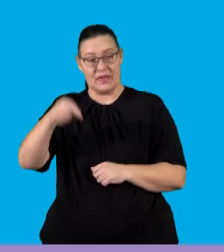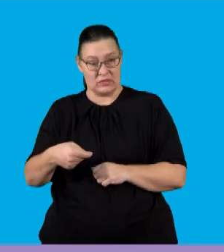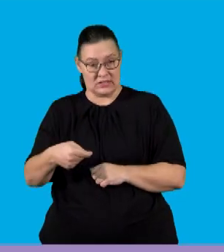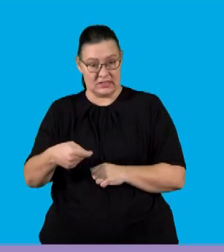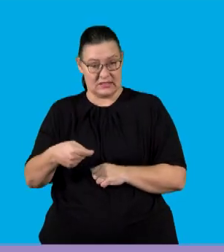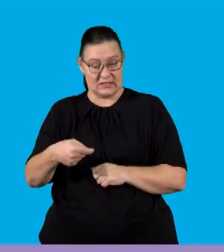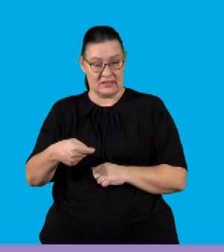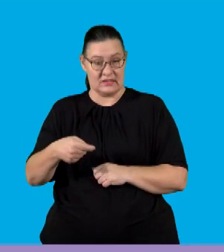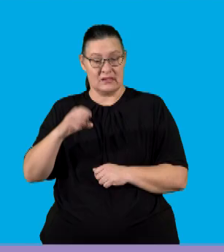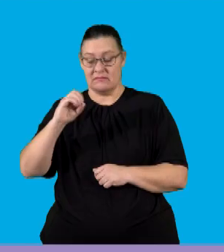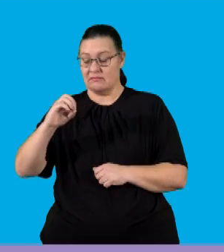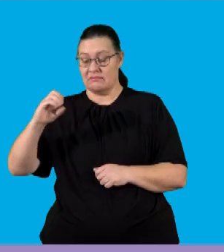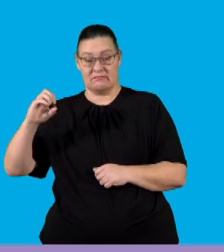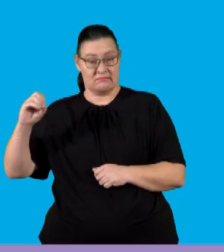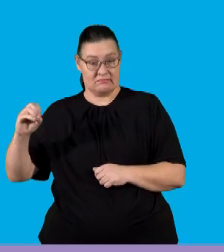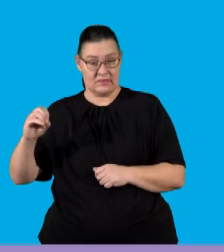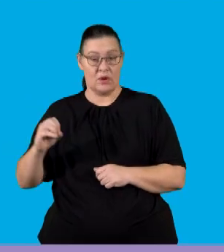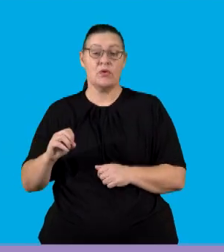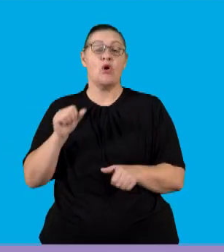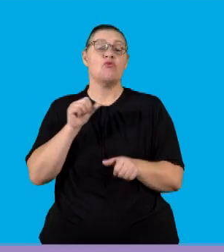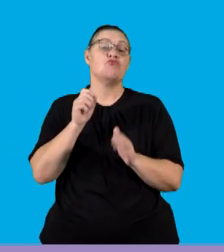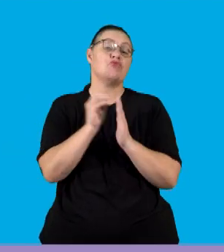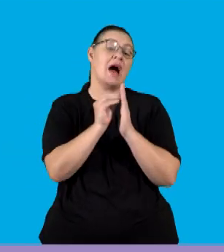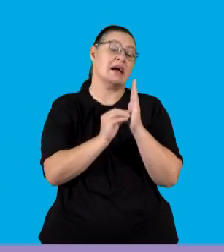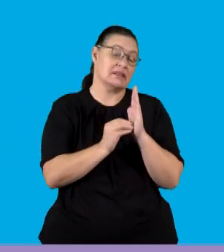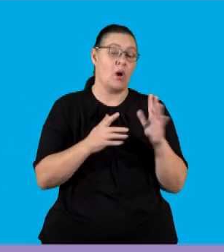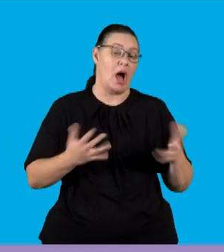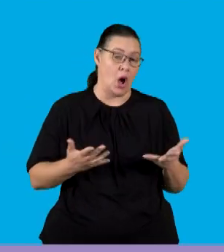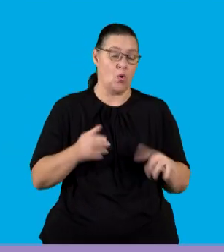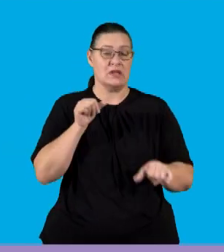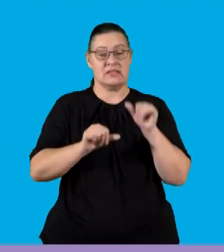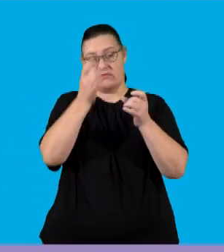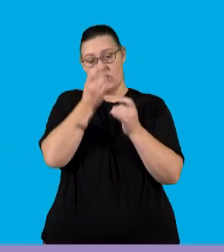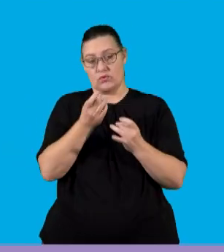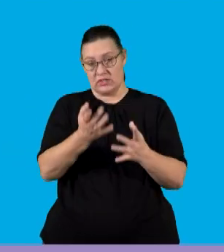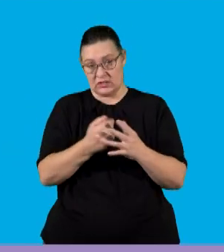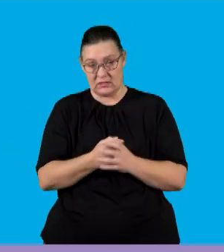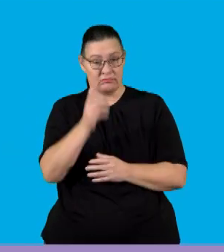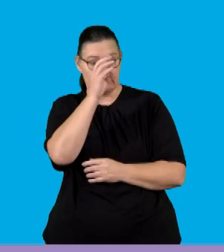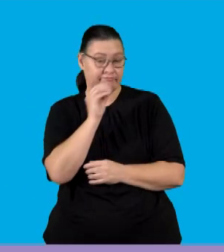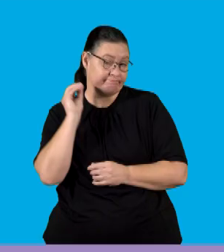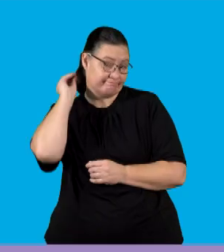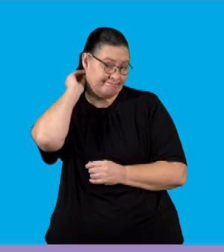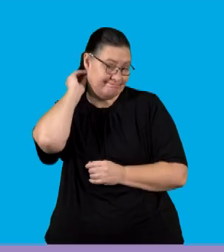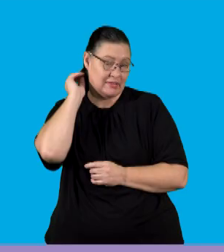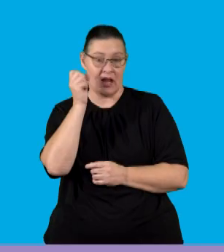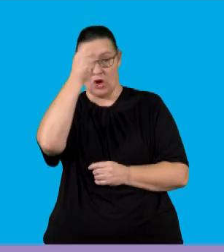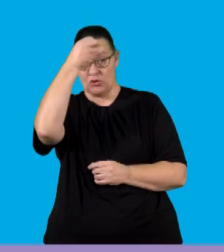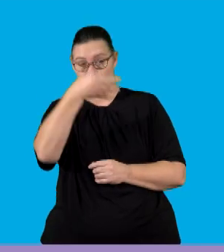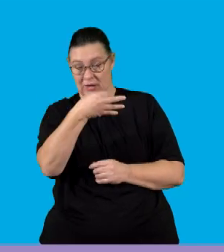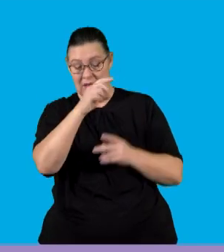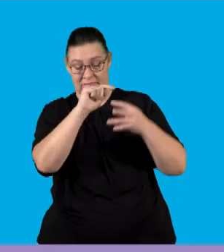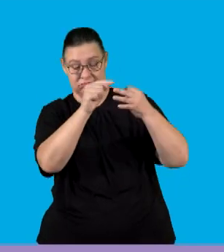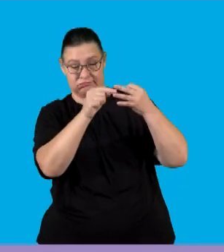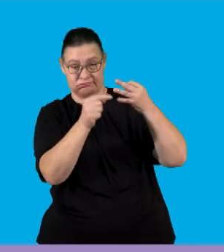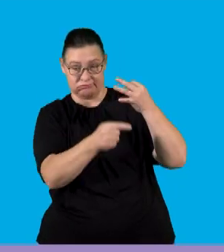8,130,000 and we are supposed to write it in scientific notation. Now keep in mind those 3 points